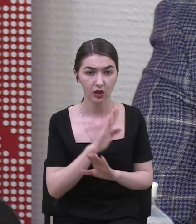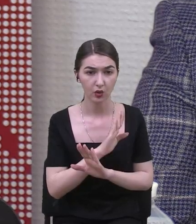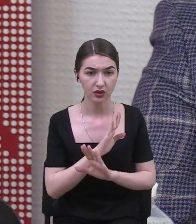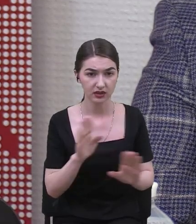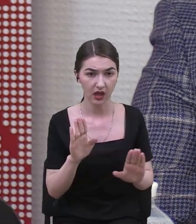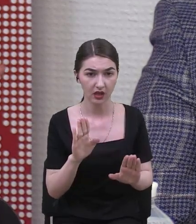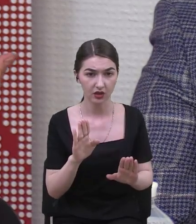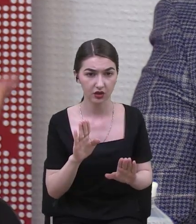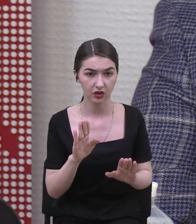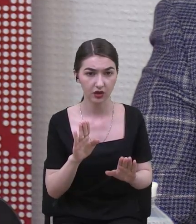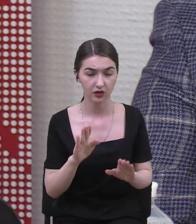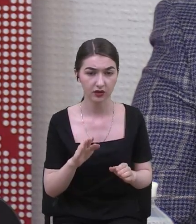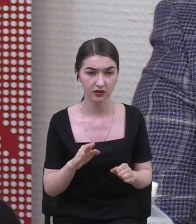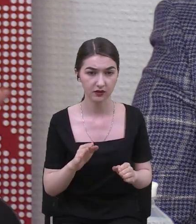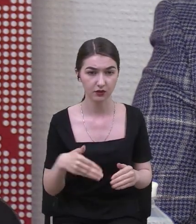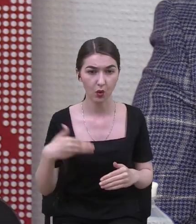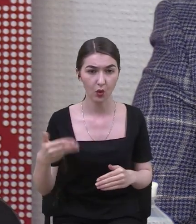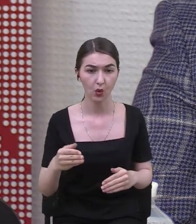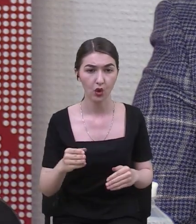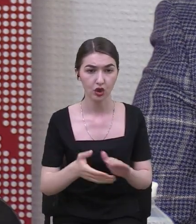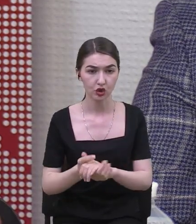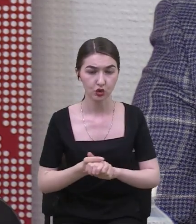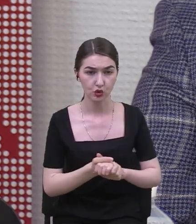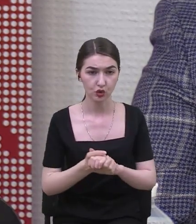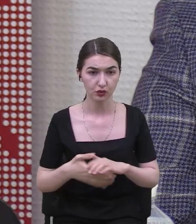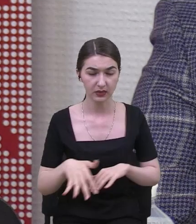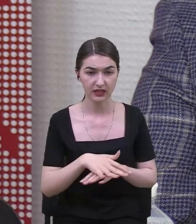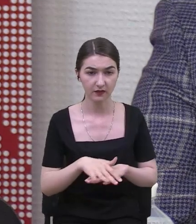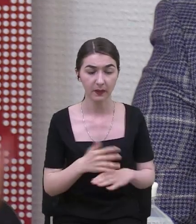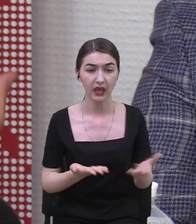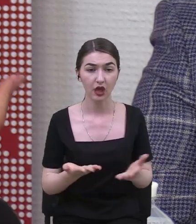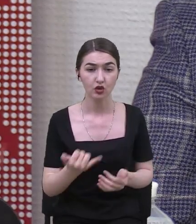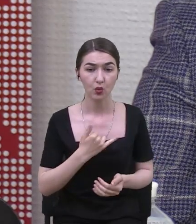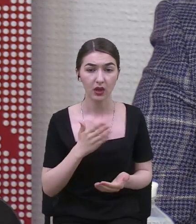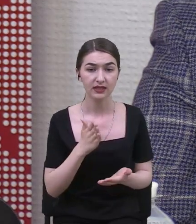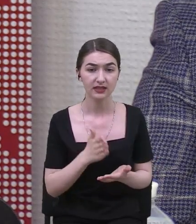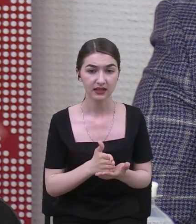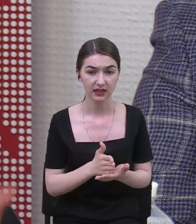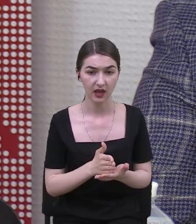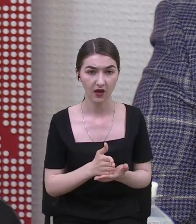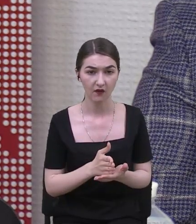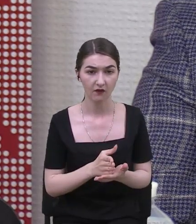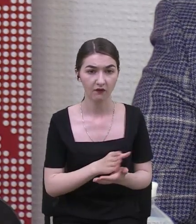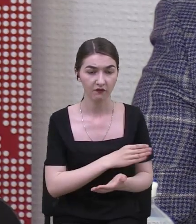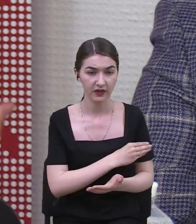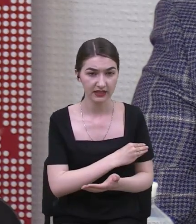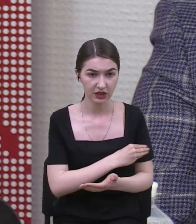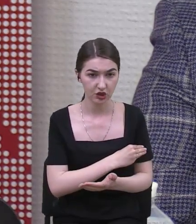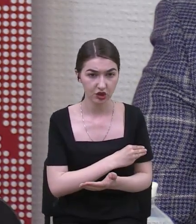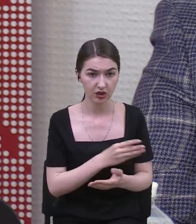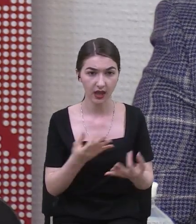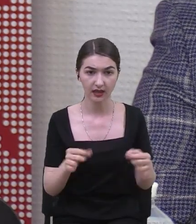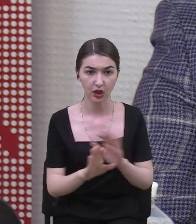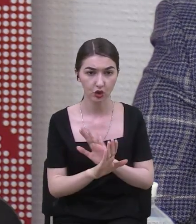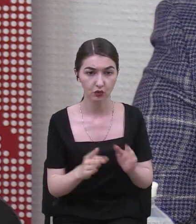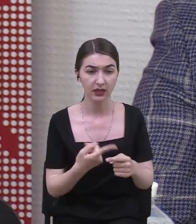into consideration. So we are having, of course, physical inaccessibility. We are talking about lack of legislation or